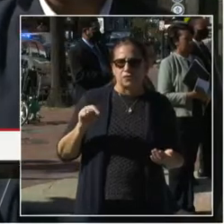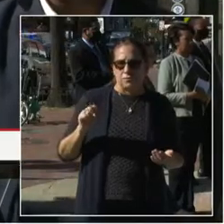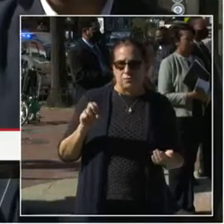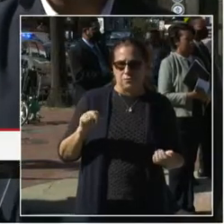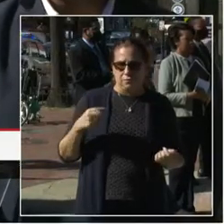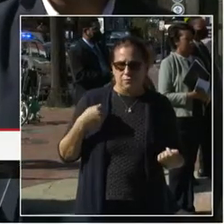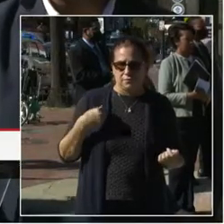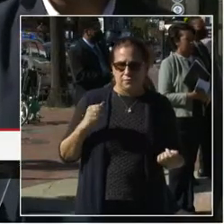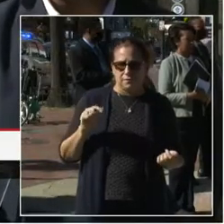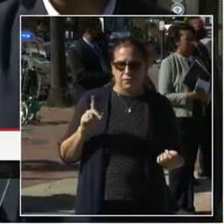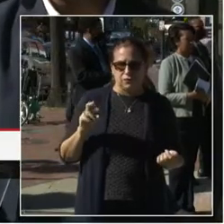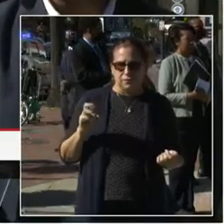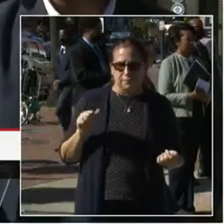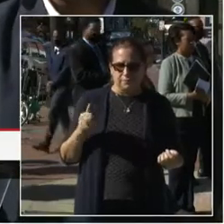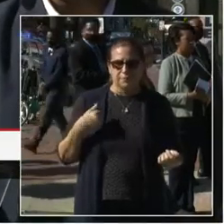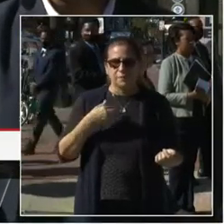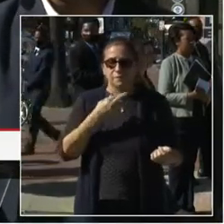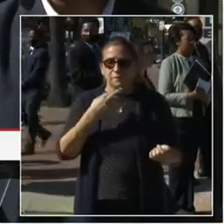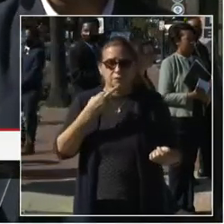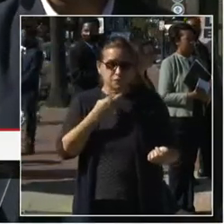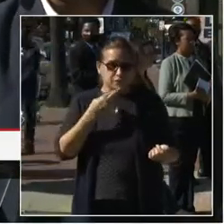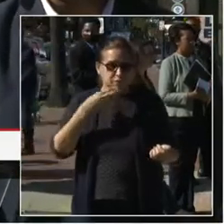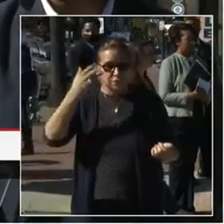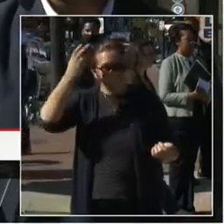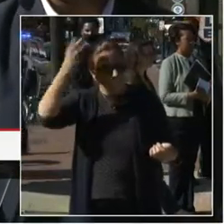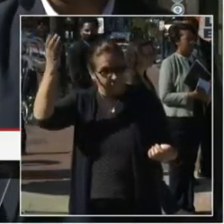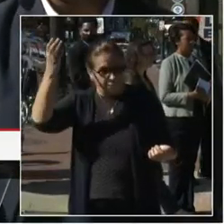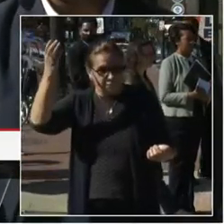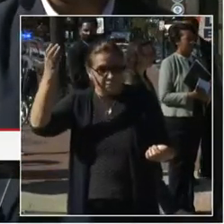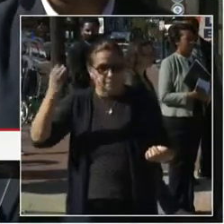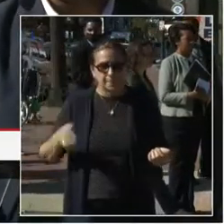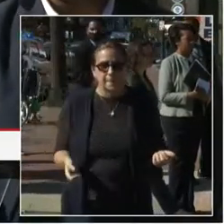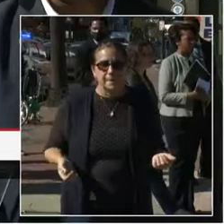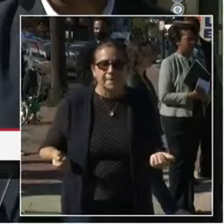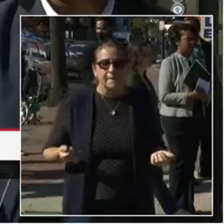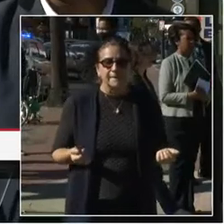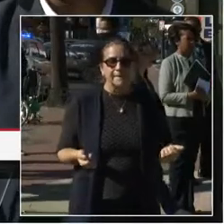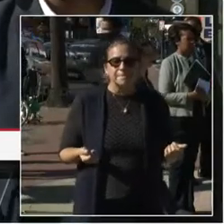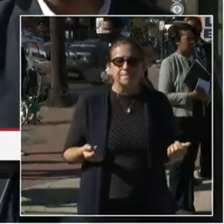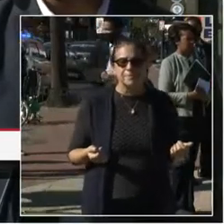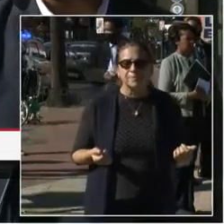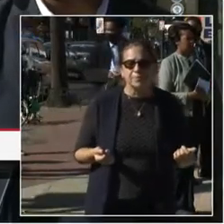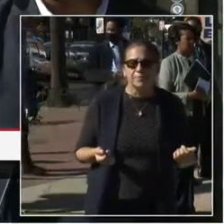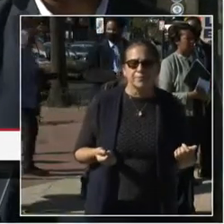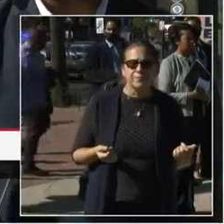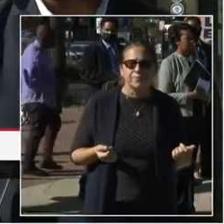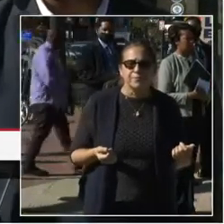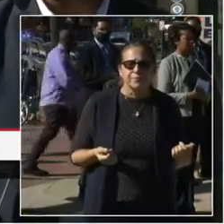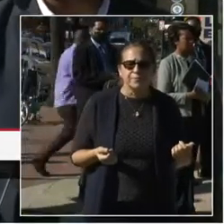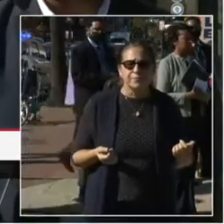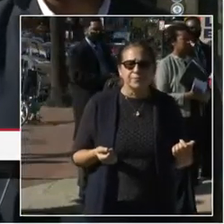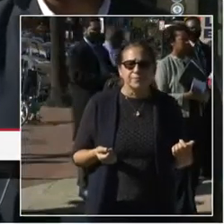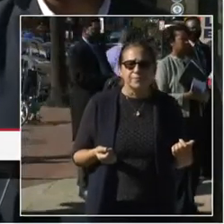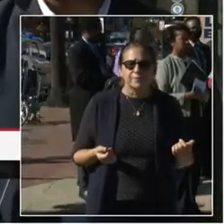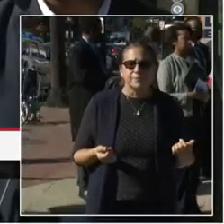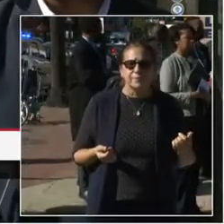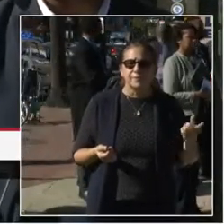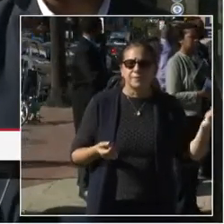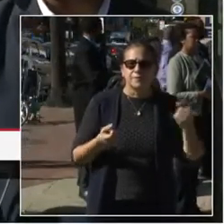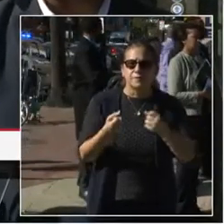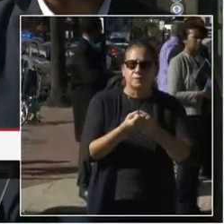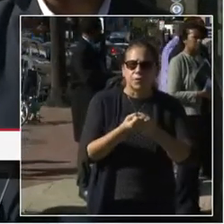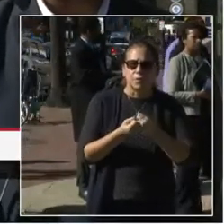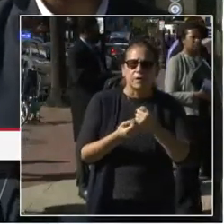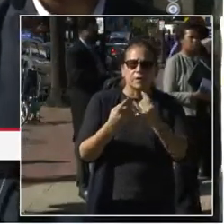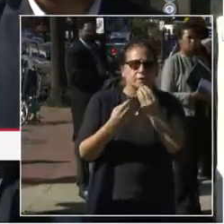Restaurant Association, that there were only 4% of restaurants were Black-owned. We didn't look at that as a bad thing. We looked at that as a call